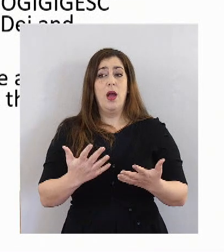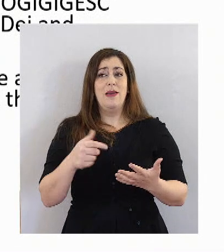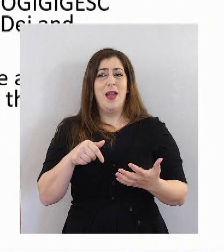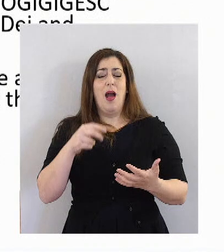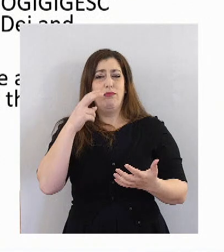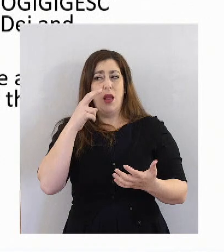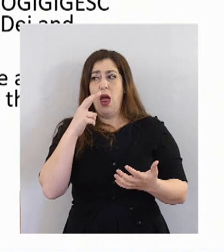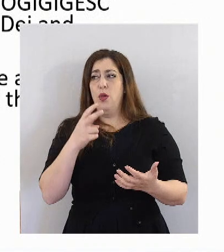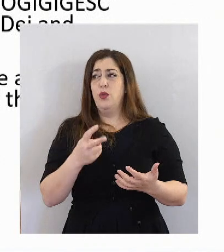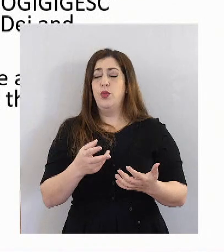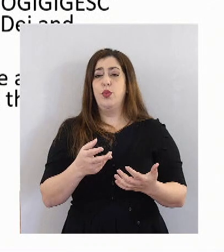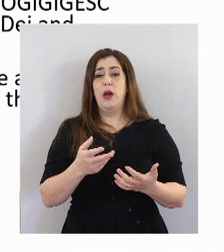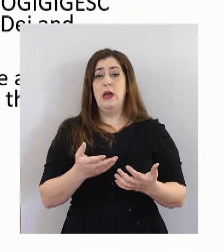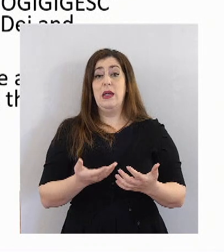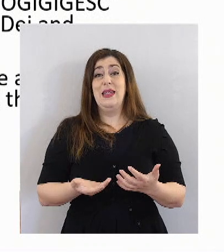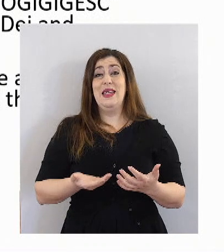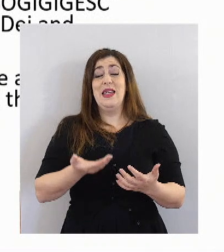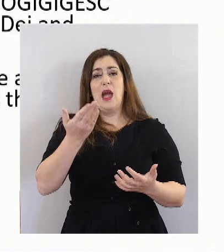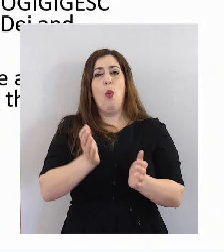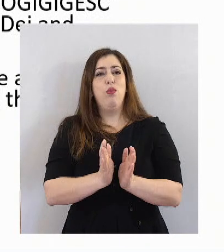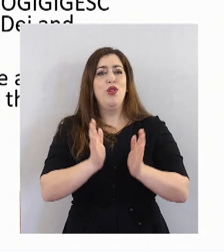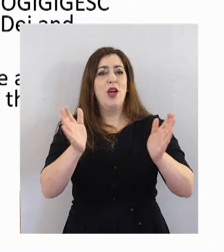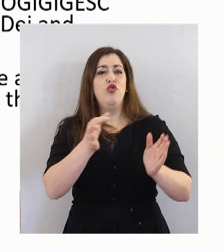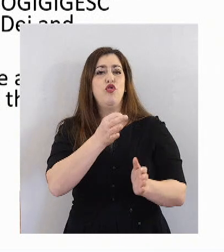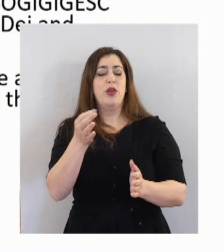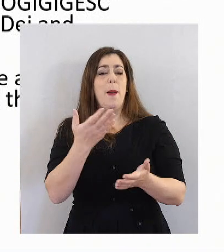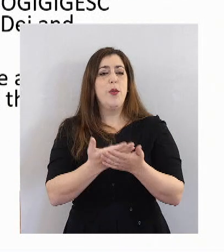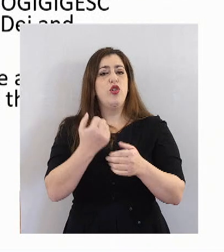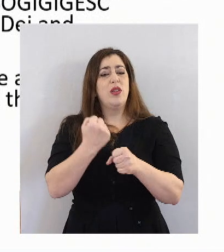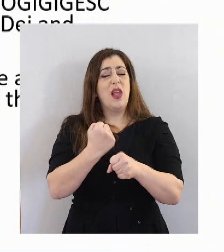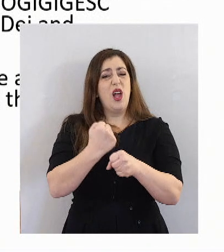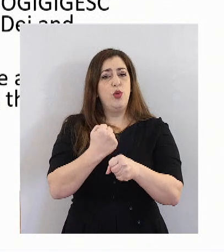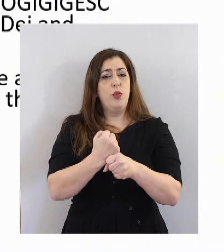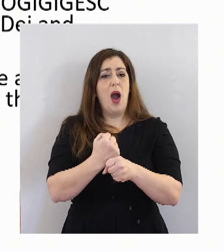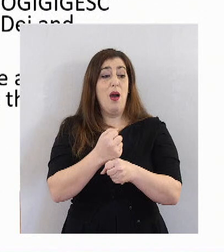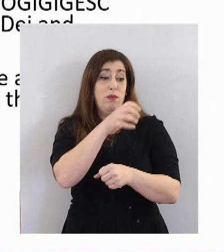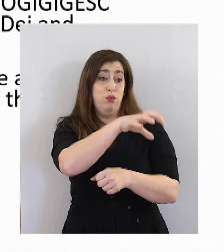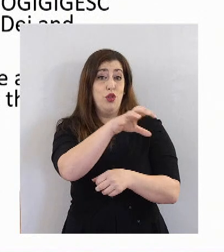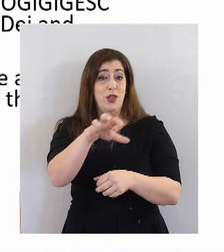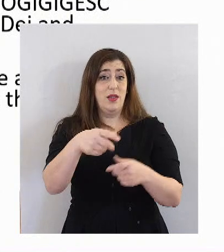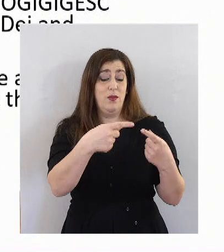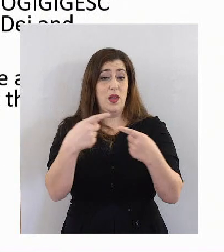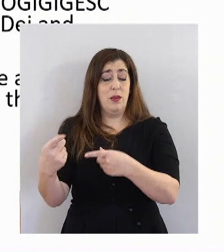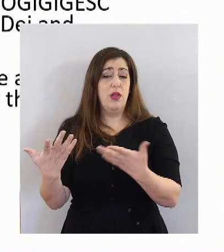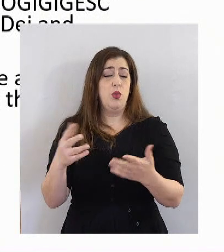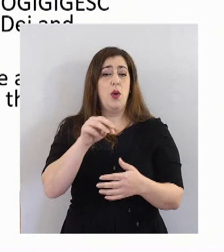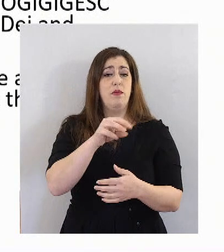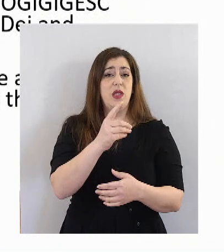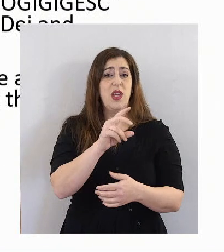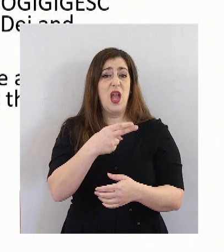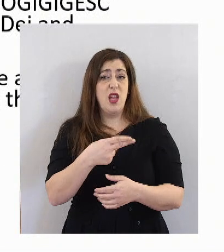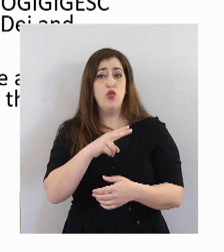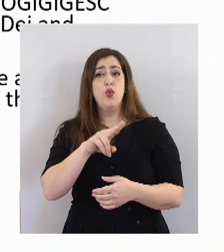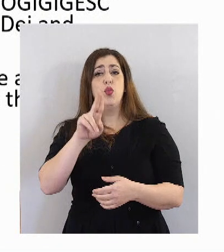to work with new entities such as Mater Dei and Stewart Healthcare, for example, and also with the Trans